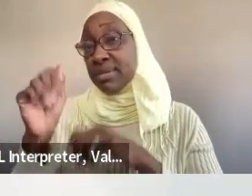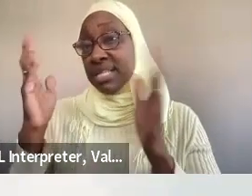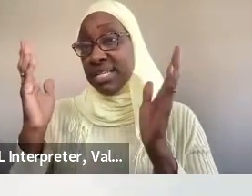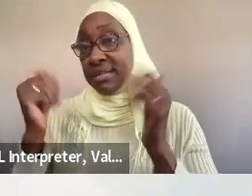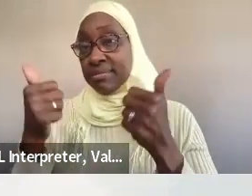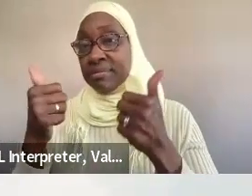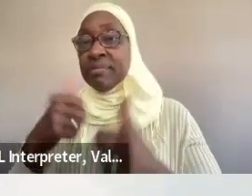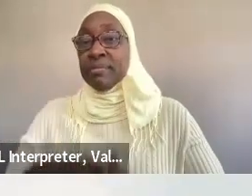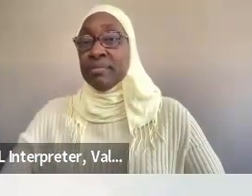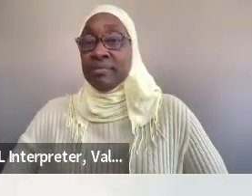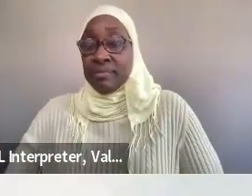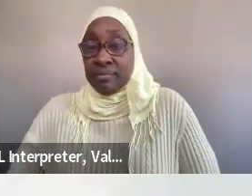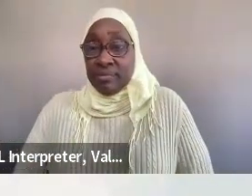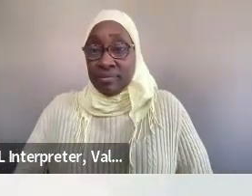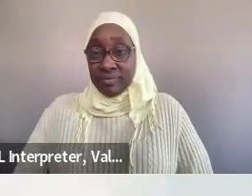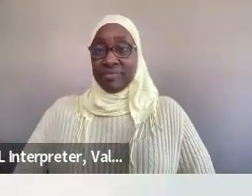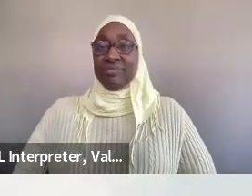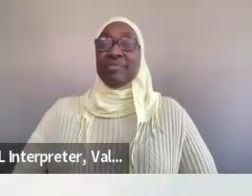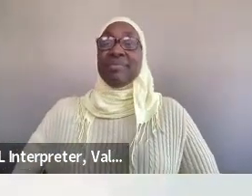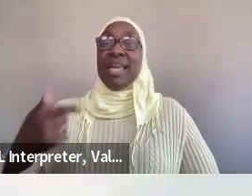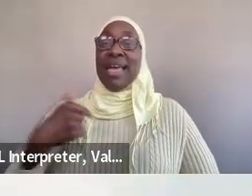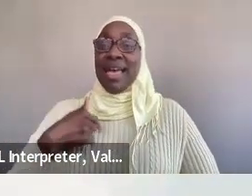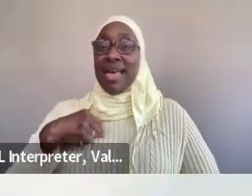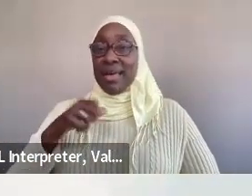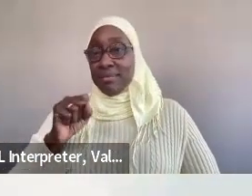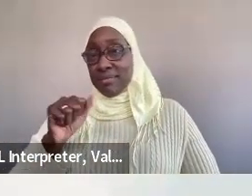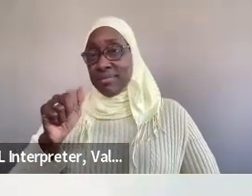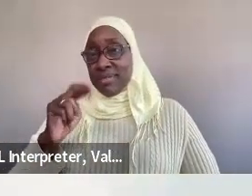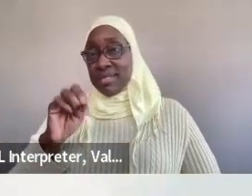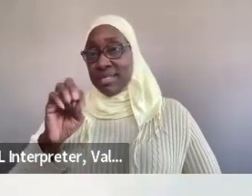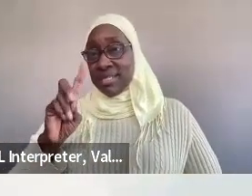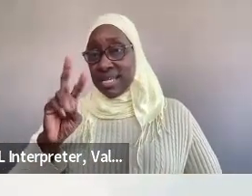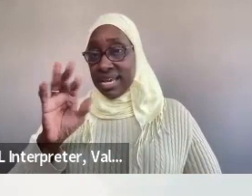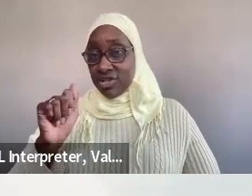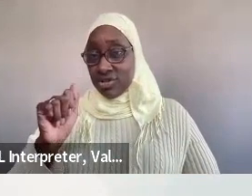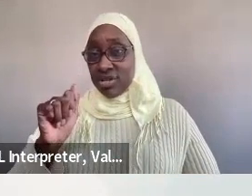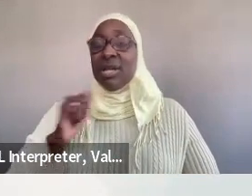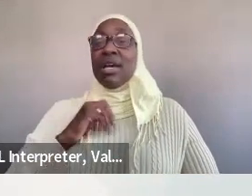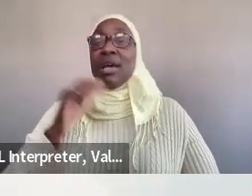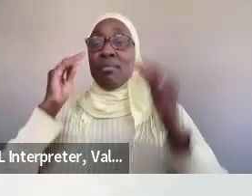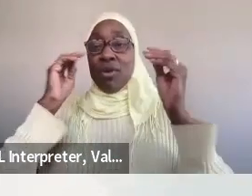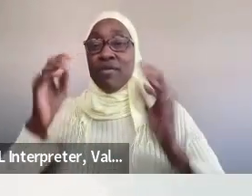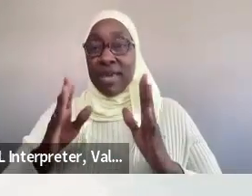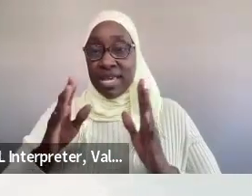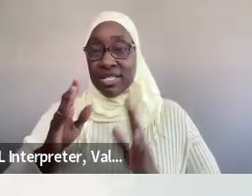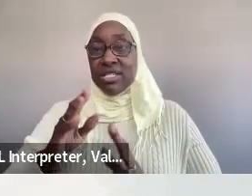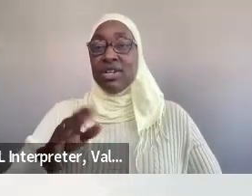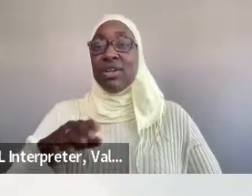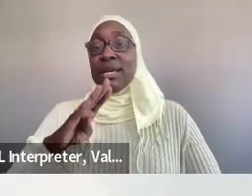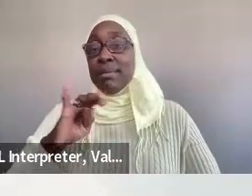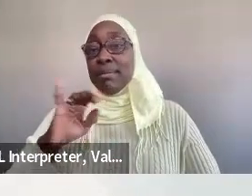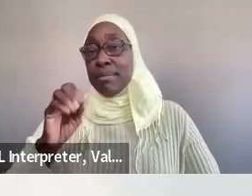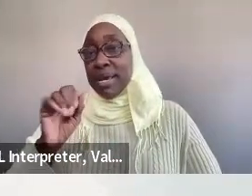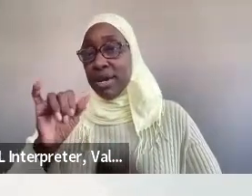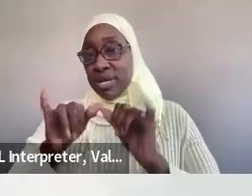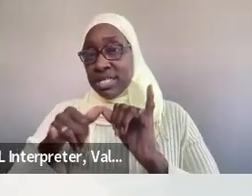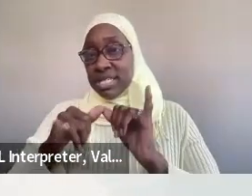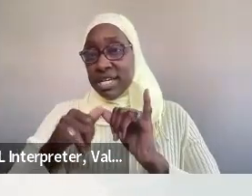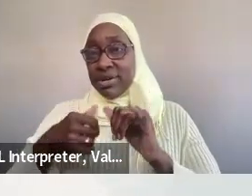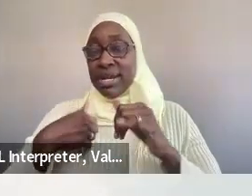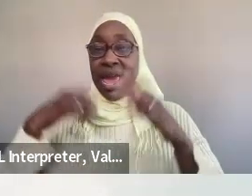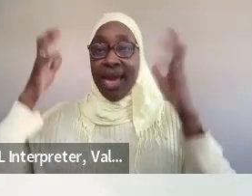Sorry. So I'm Sandra. I'm a professor in bioengineering, mechanical engineering. I have curly hair and I'm tall.